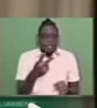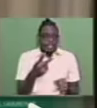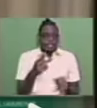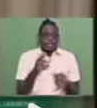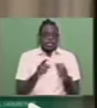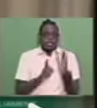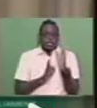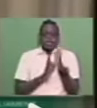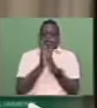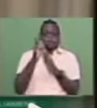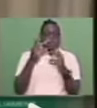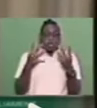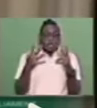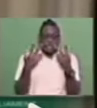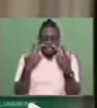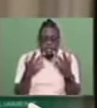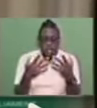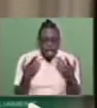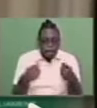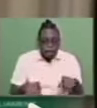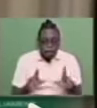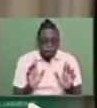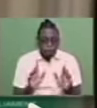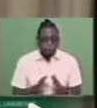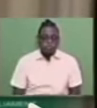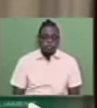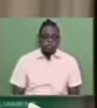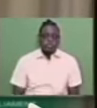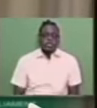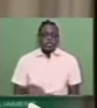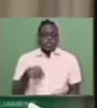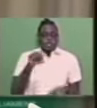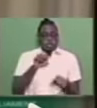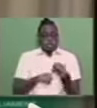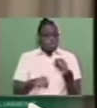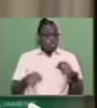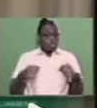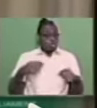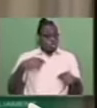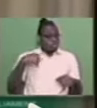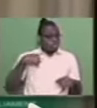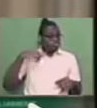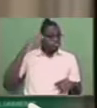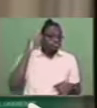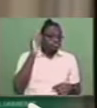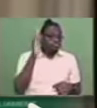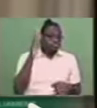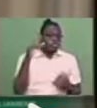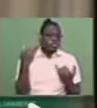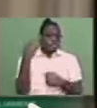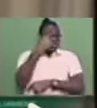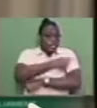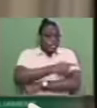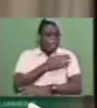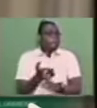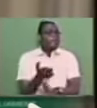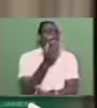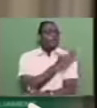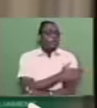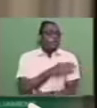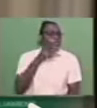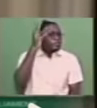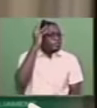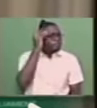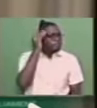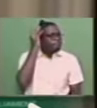In preparing for my presentation today, I reflected on my own journey and mission. When I had